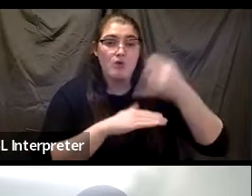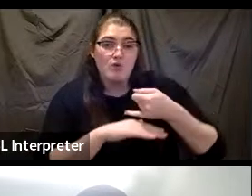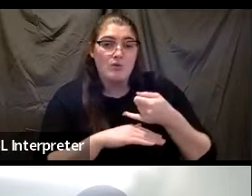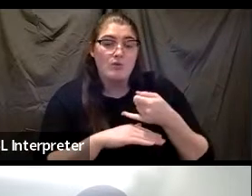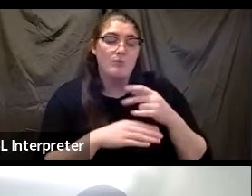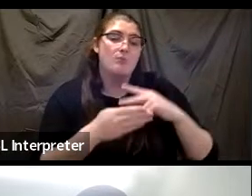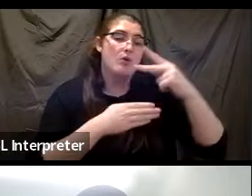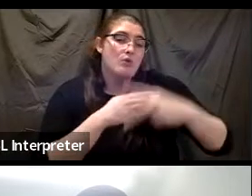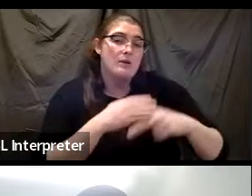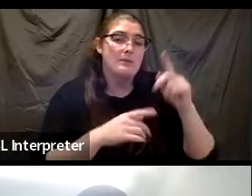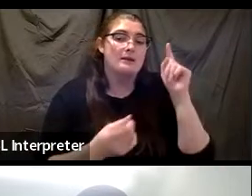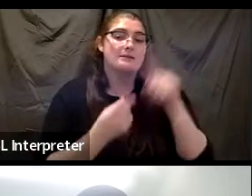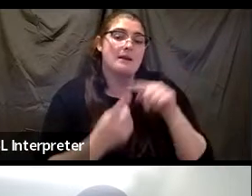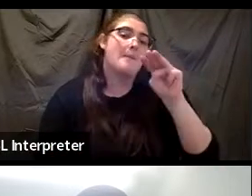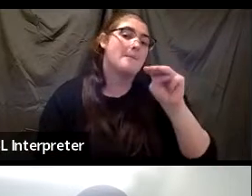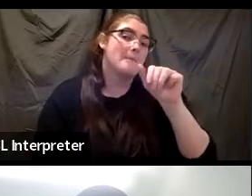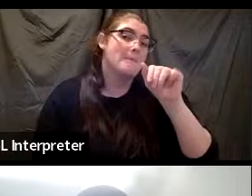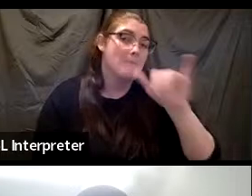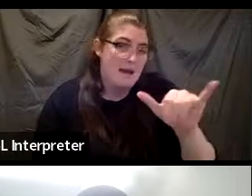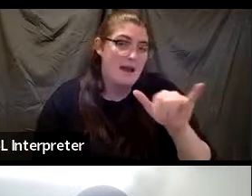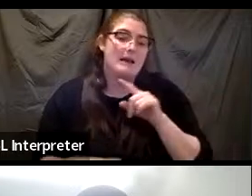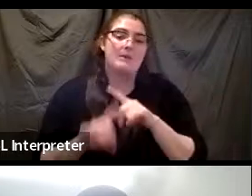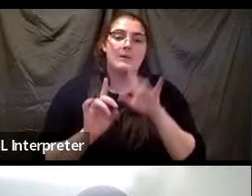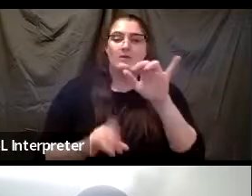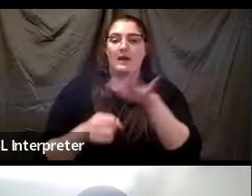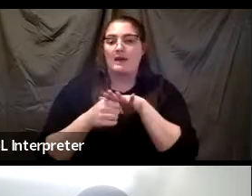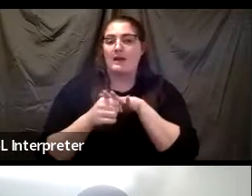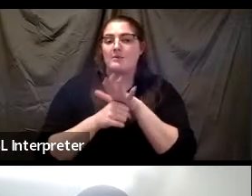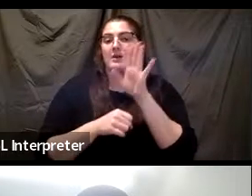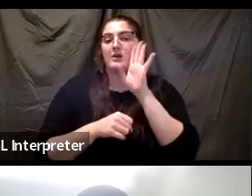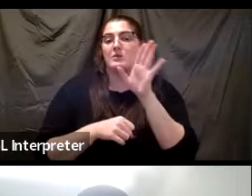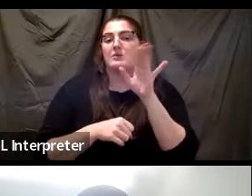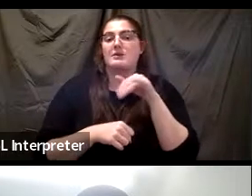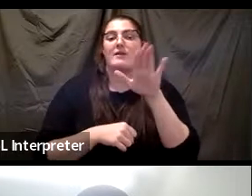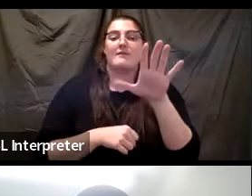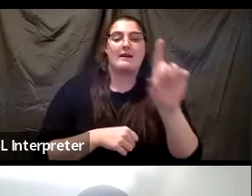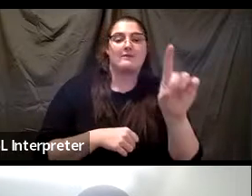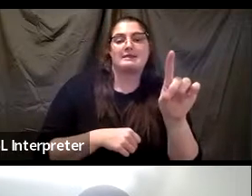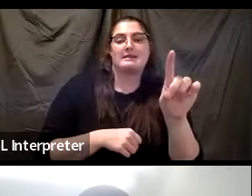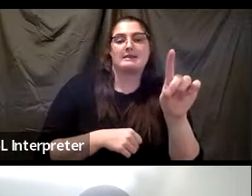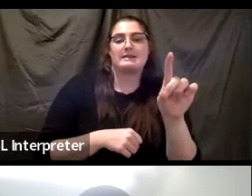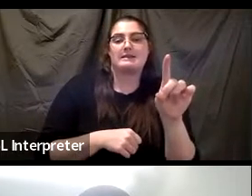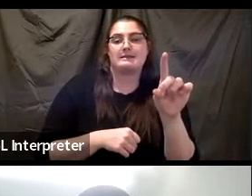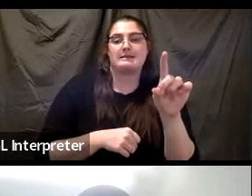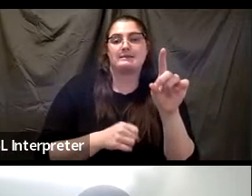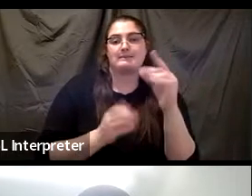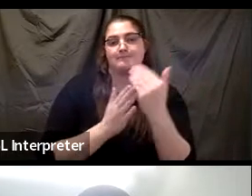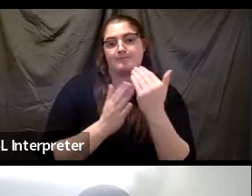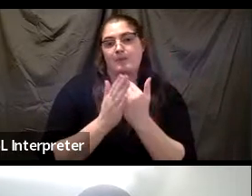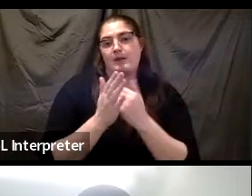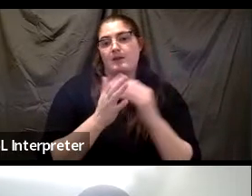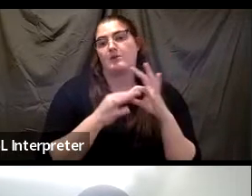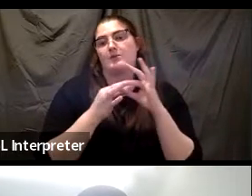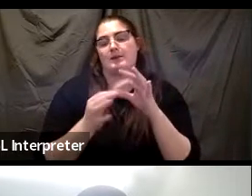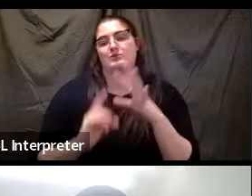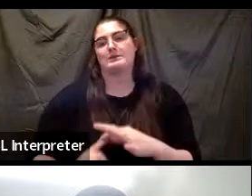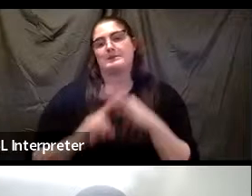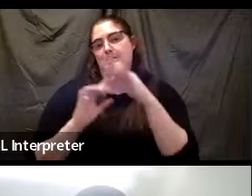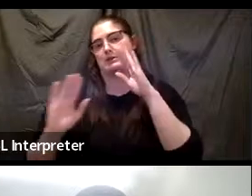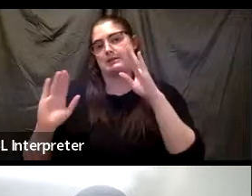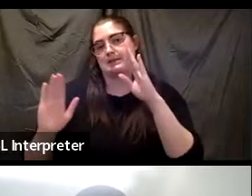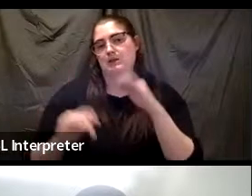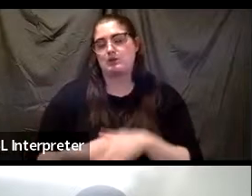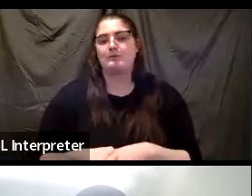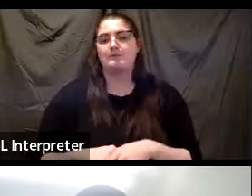But regardless, it's definitely, that area will definitely be on 5D's radar in terms of giving some special attention. I'm